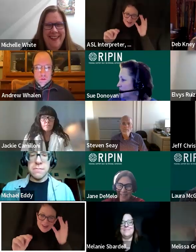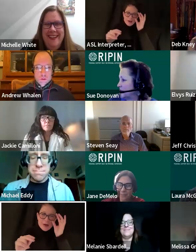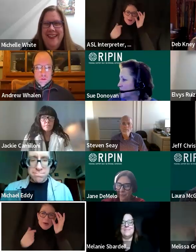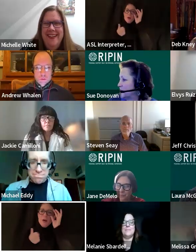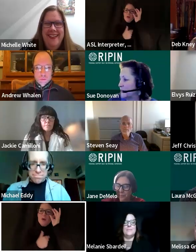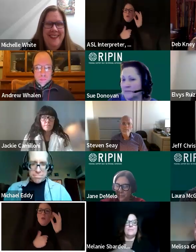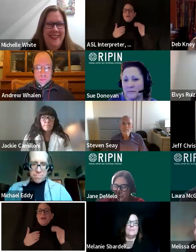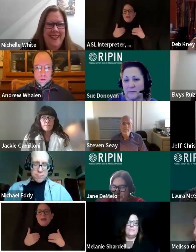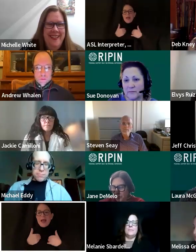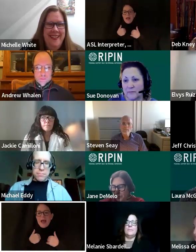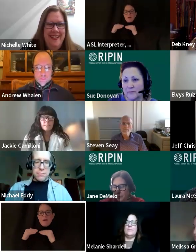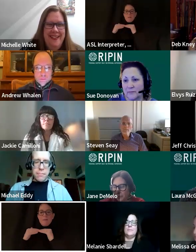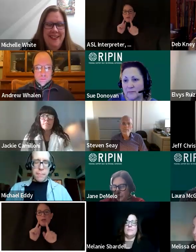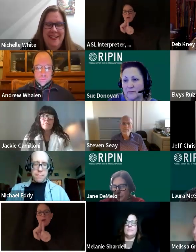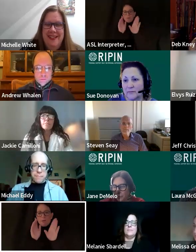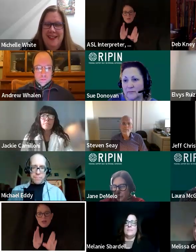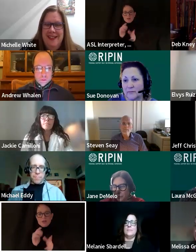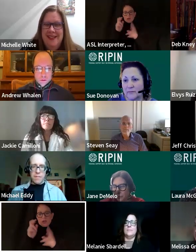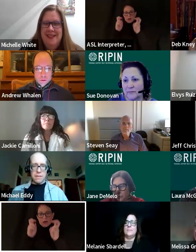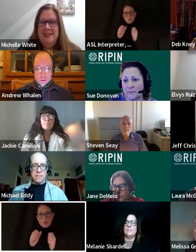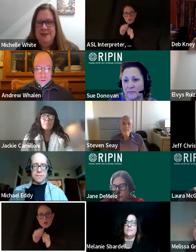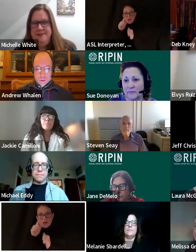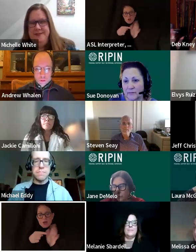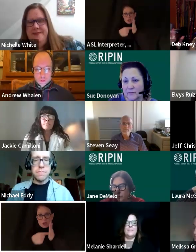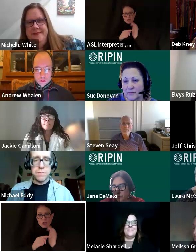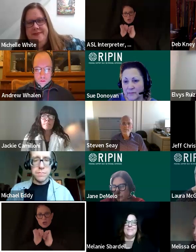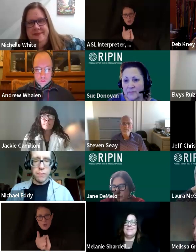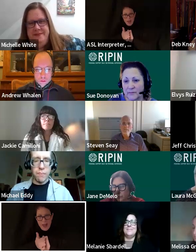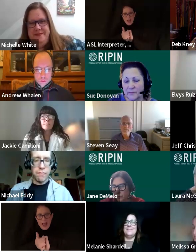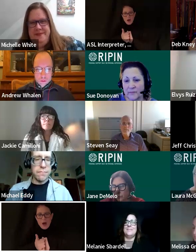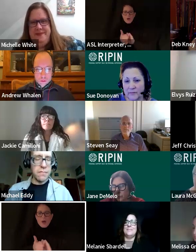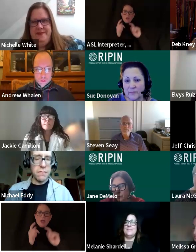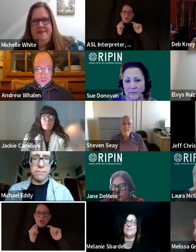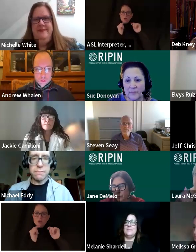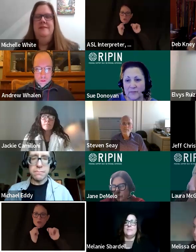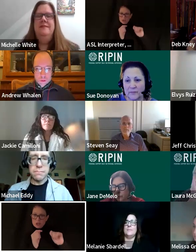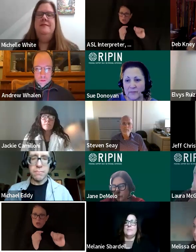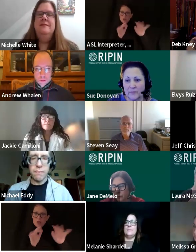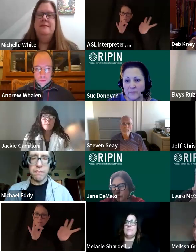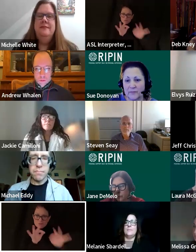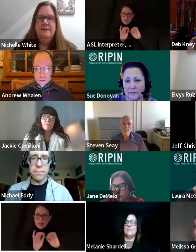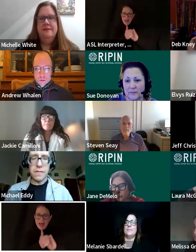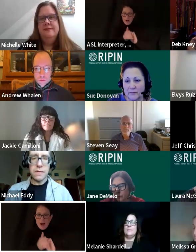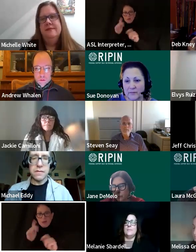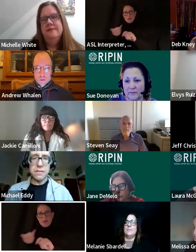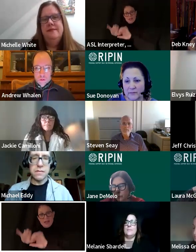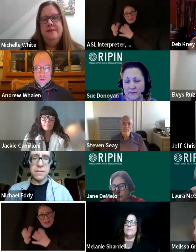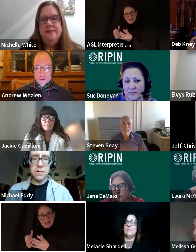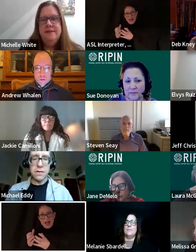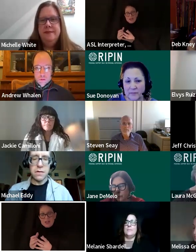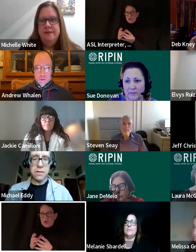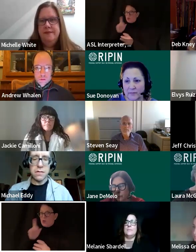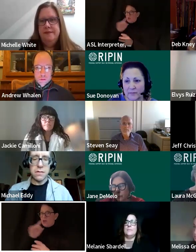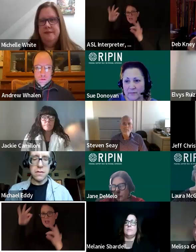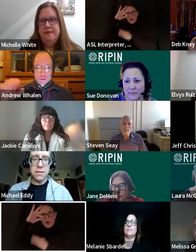we have peer mentors who will meet with you and show you, and we have lots of tutorials, and people that have taken the class didn't have a clue